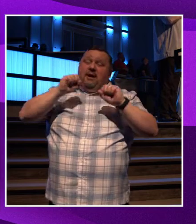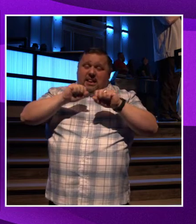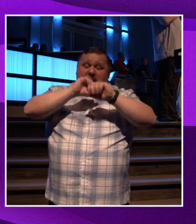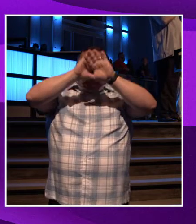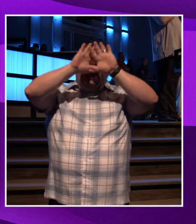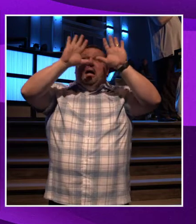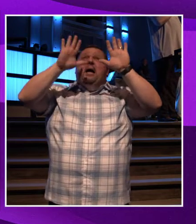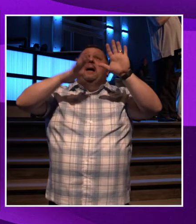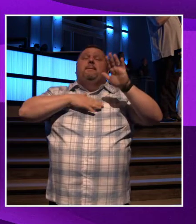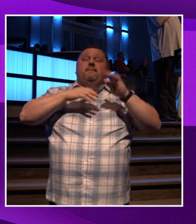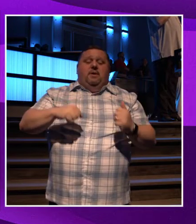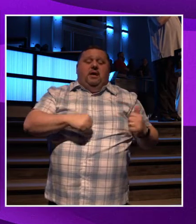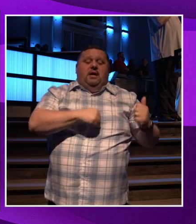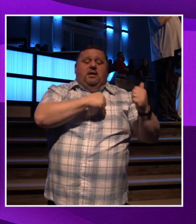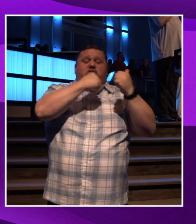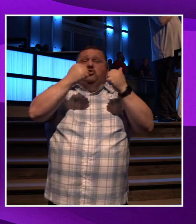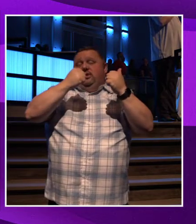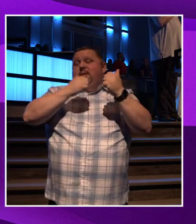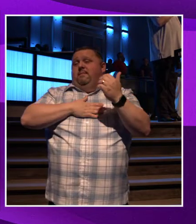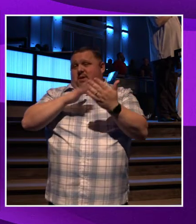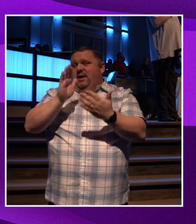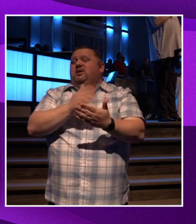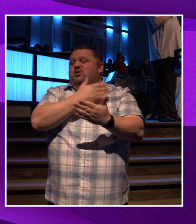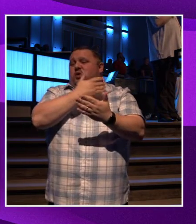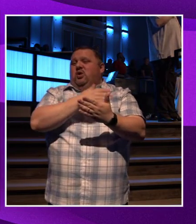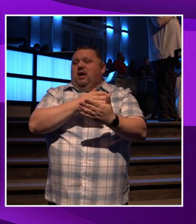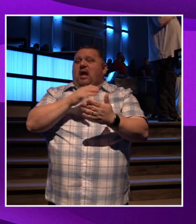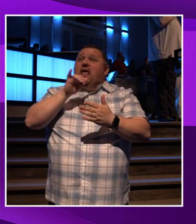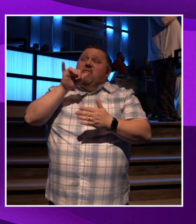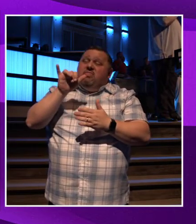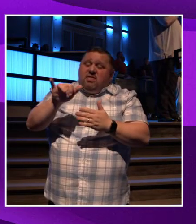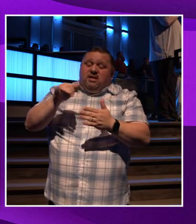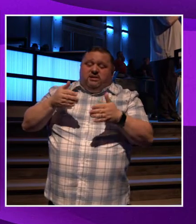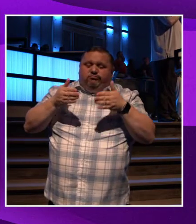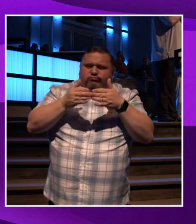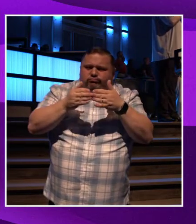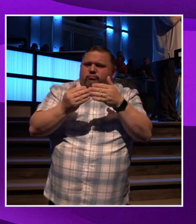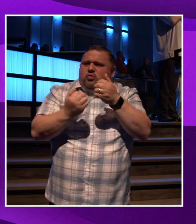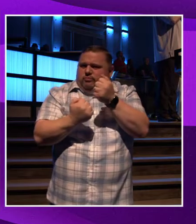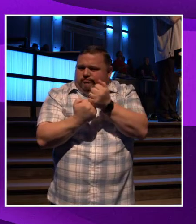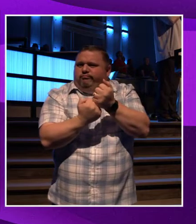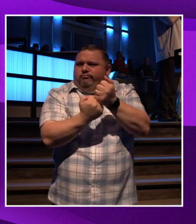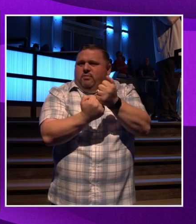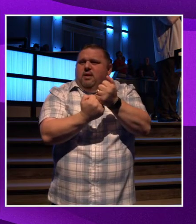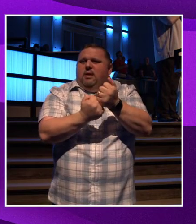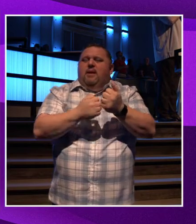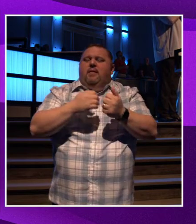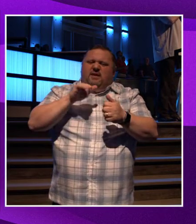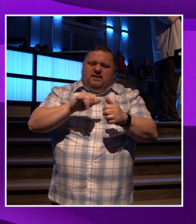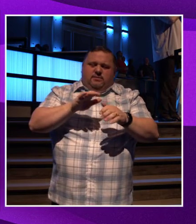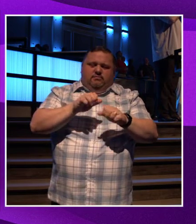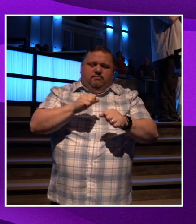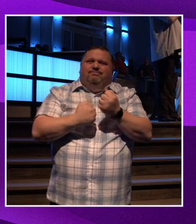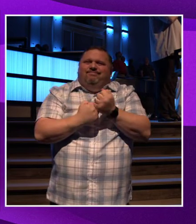my strength, my song. This cornerstone, this